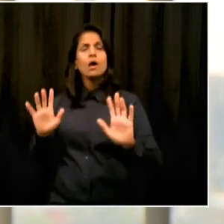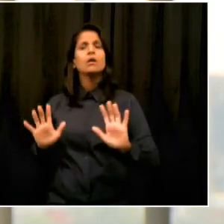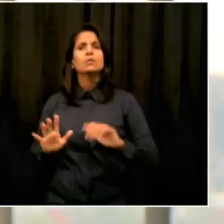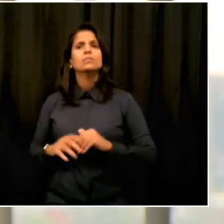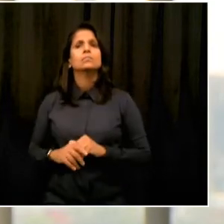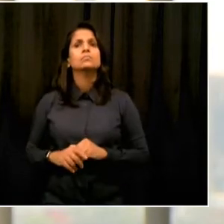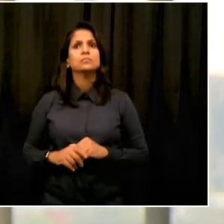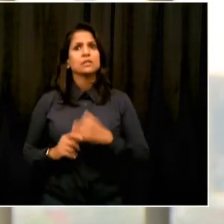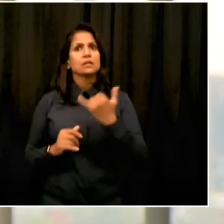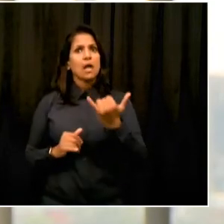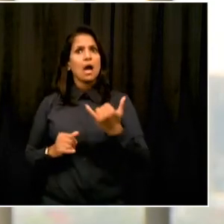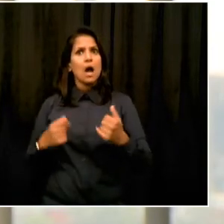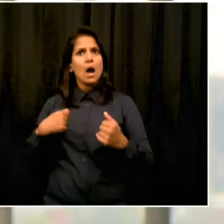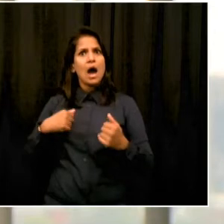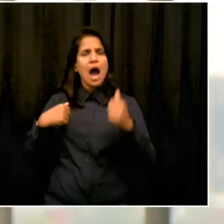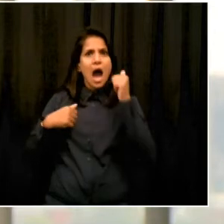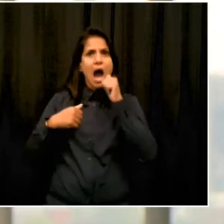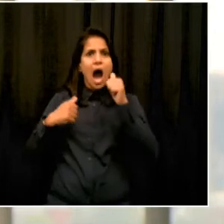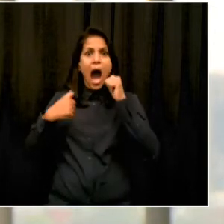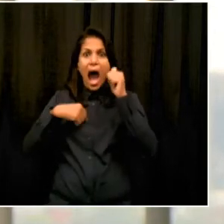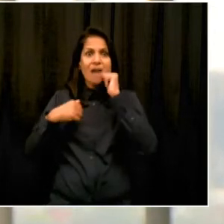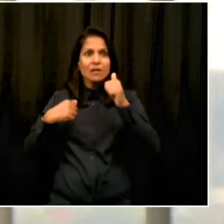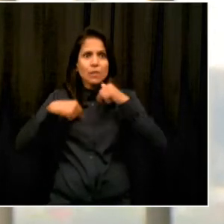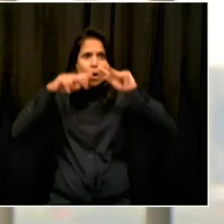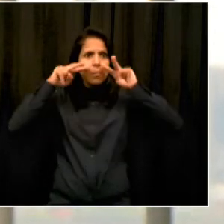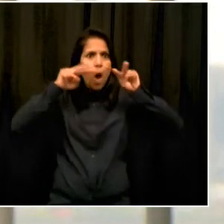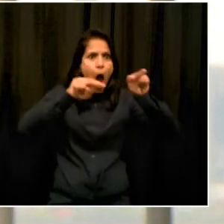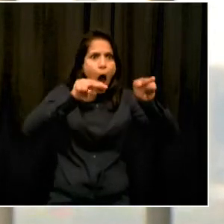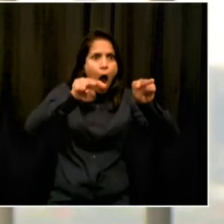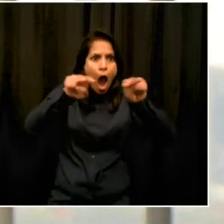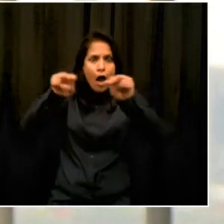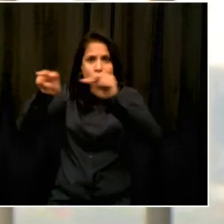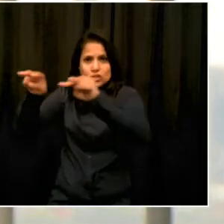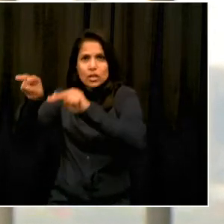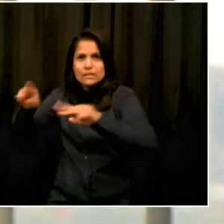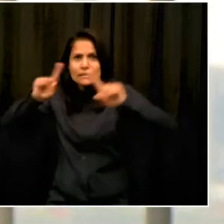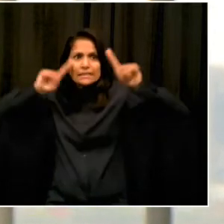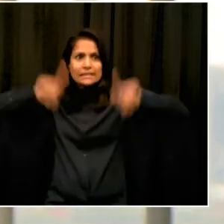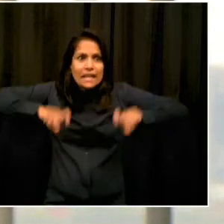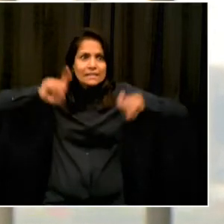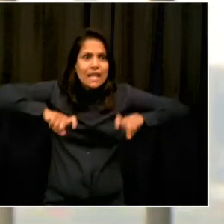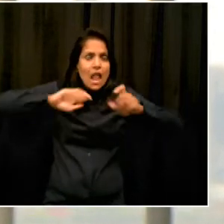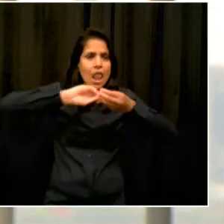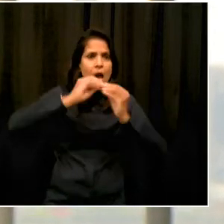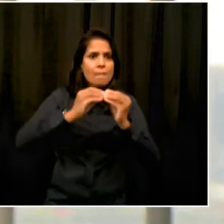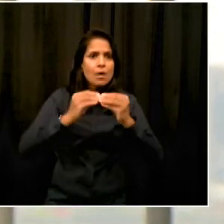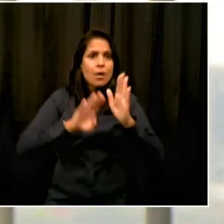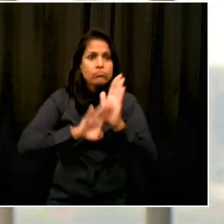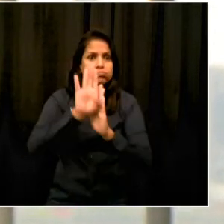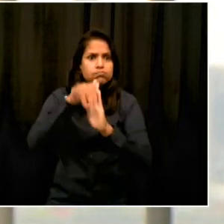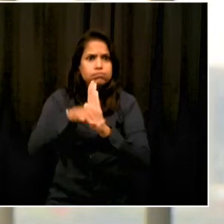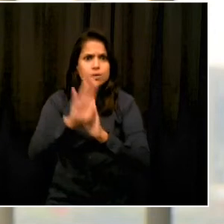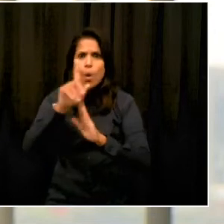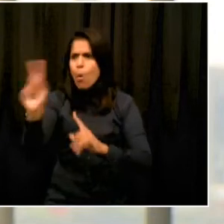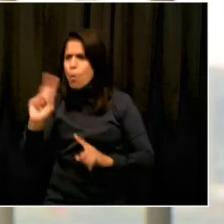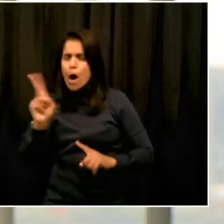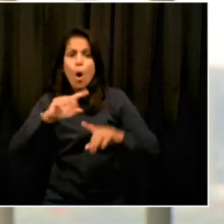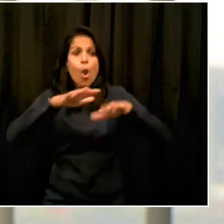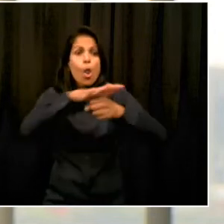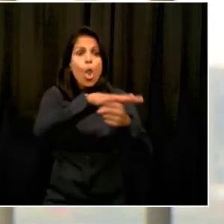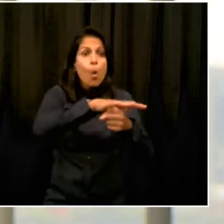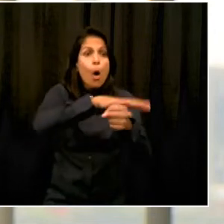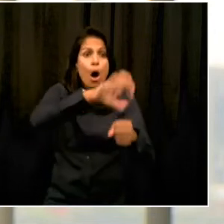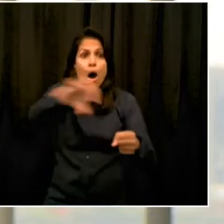testing numbers, we look at the case numbers, and we're prepared if we need to take more stringent actions in order